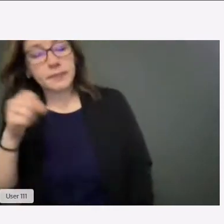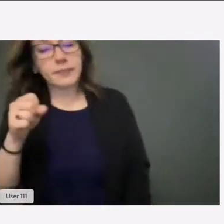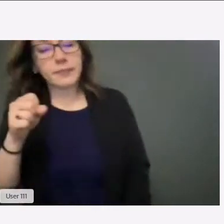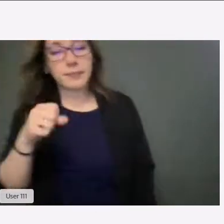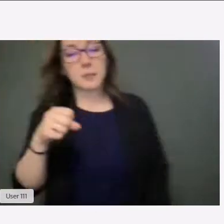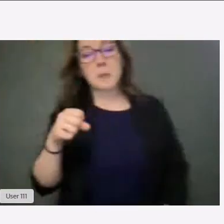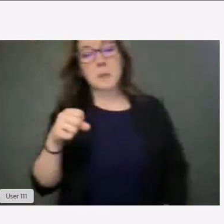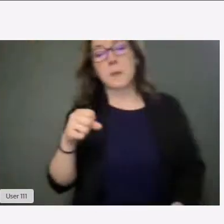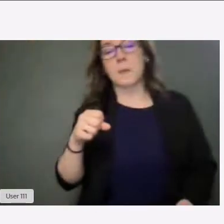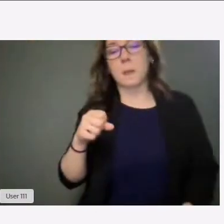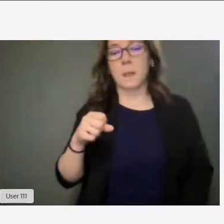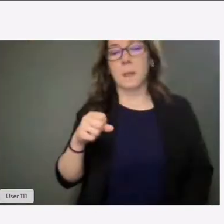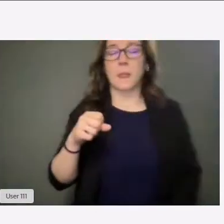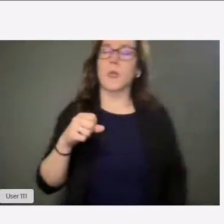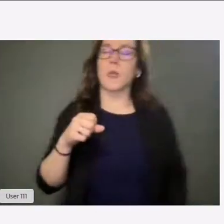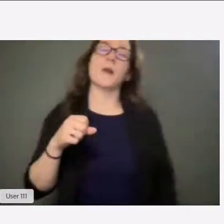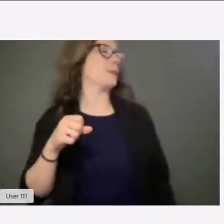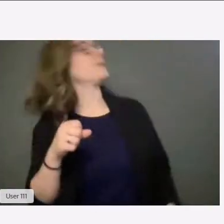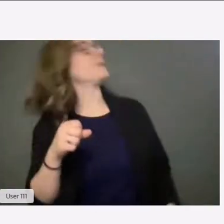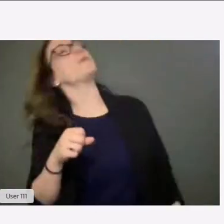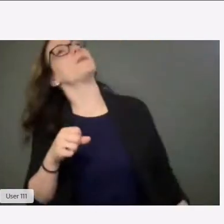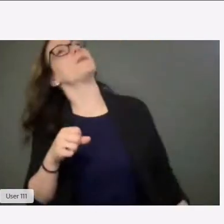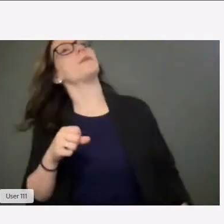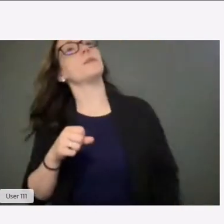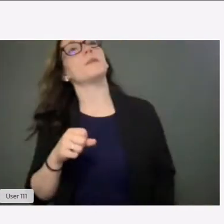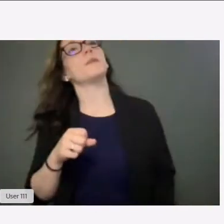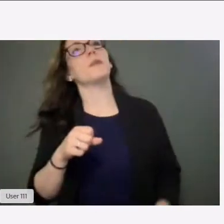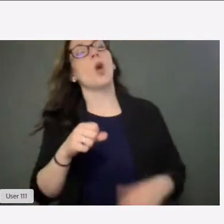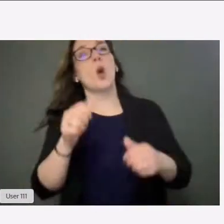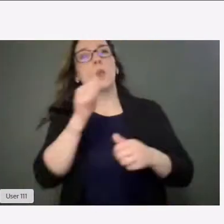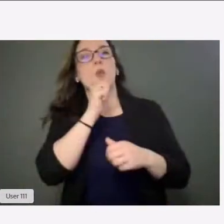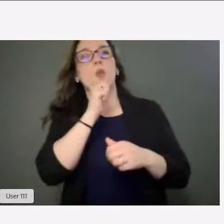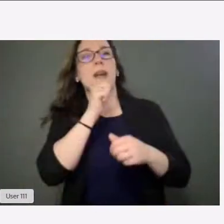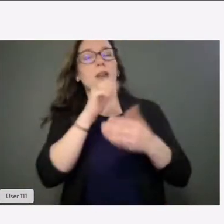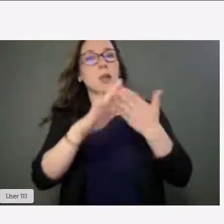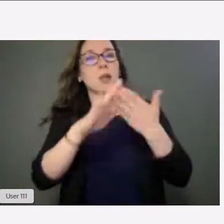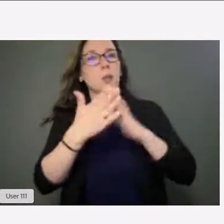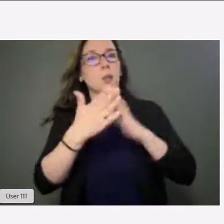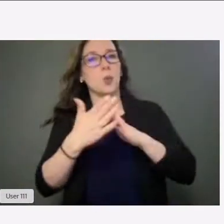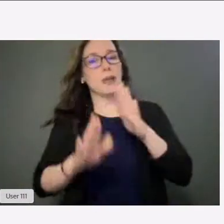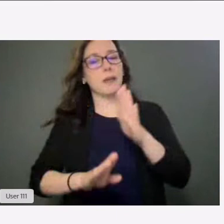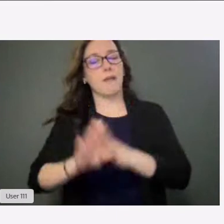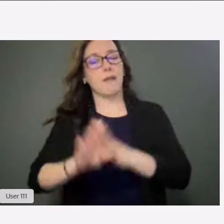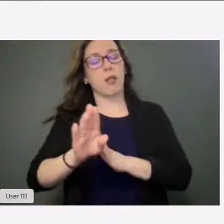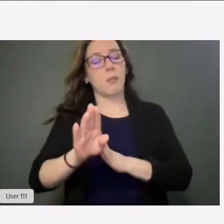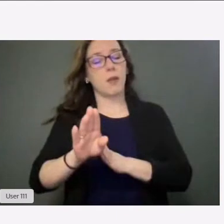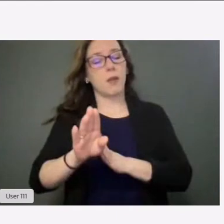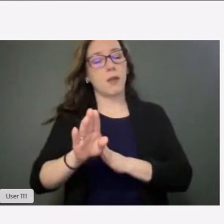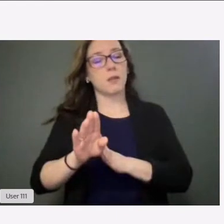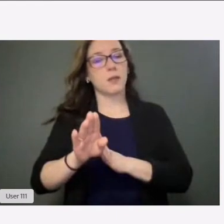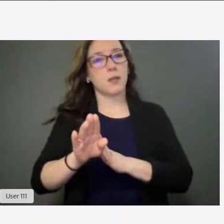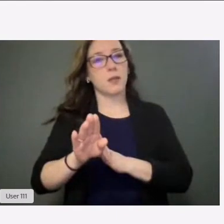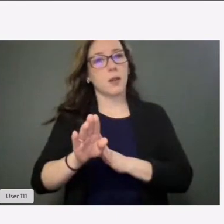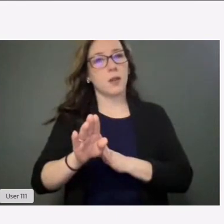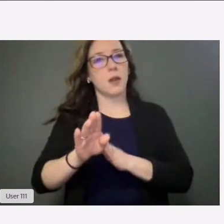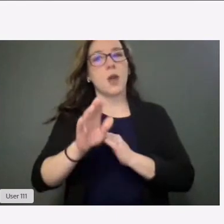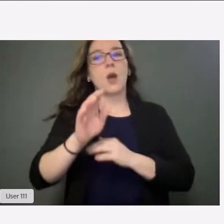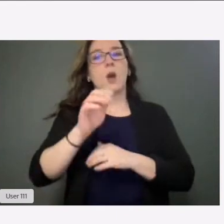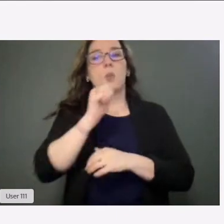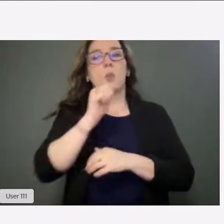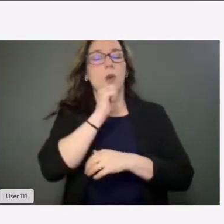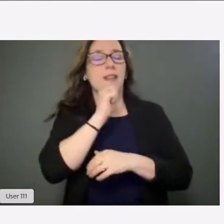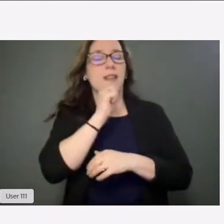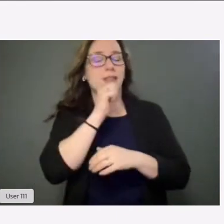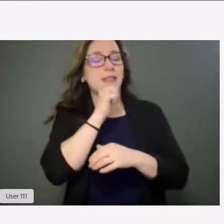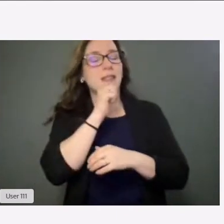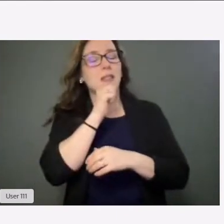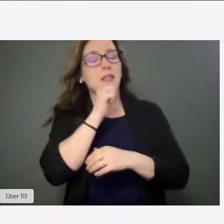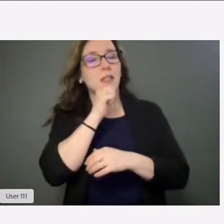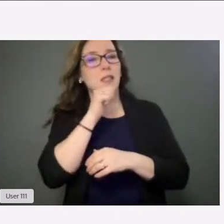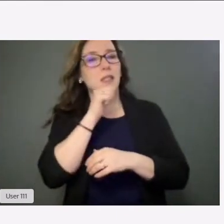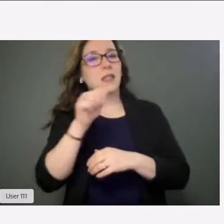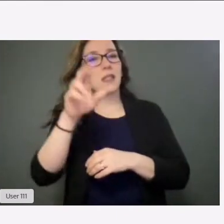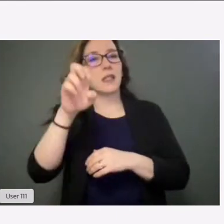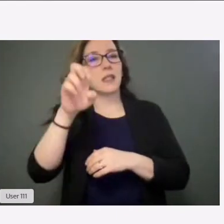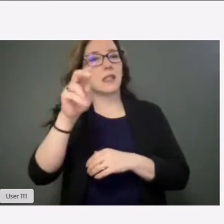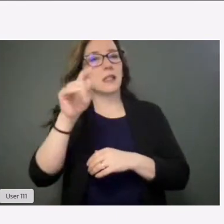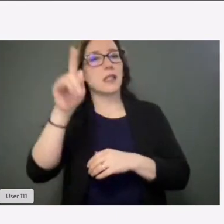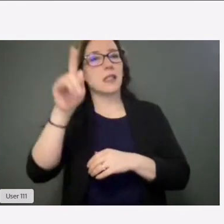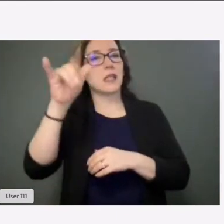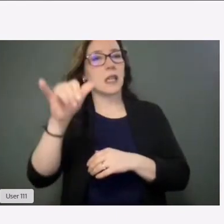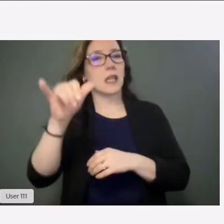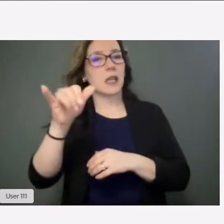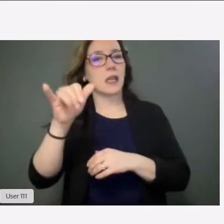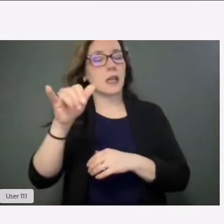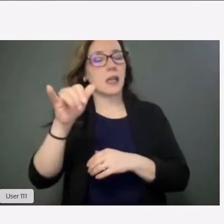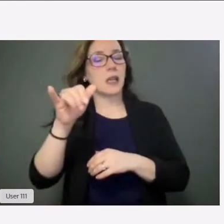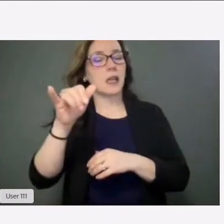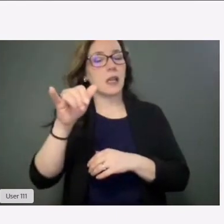this question was, you know, private community development. And so, I mean, obviously private entities are not, again, eligible